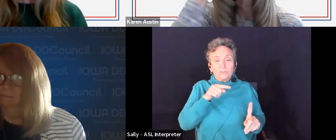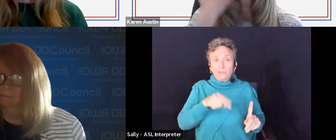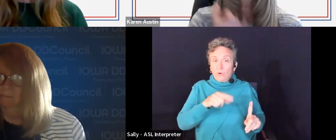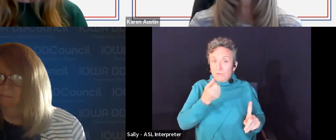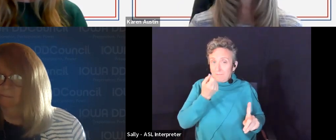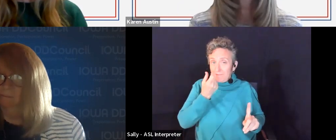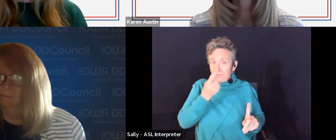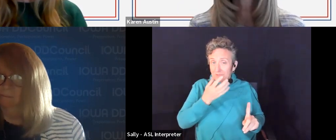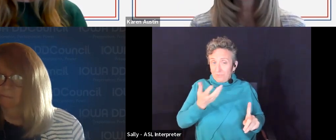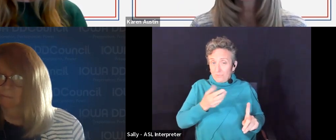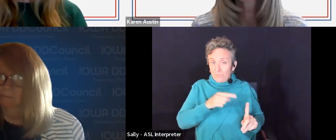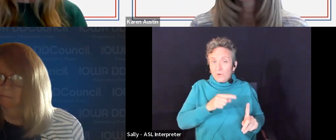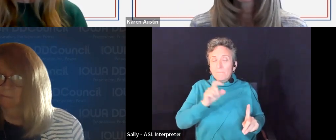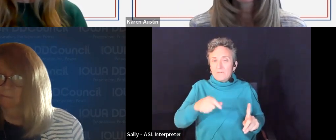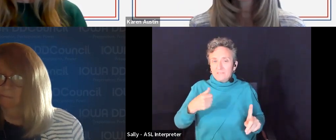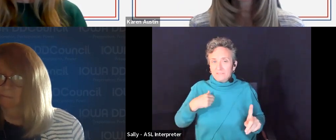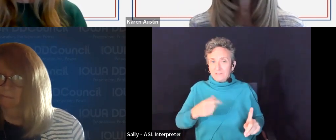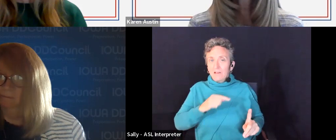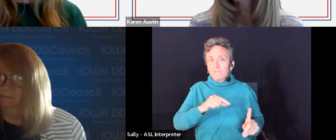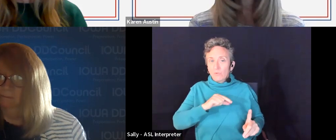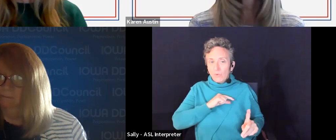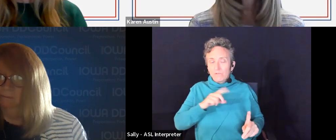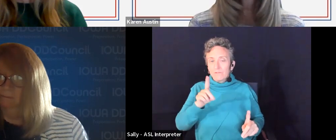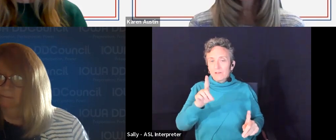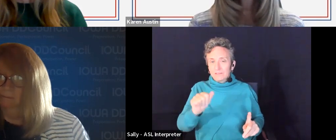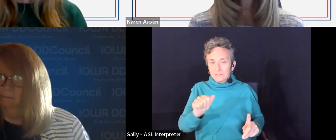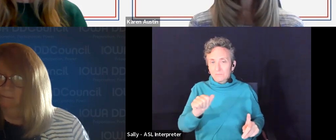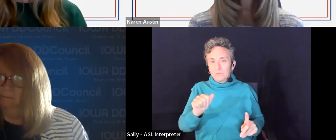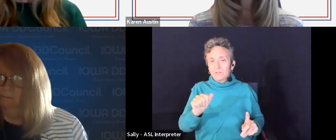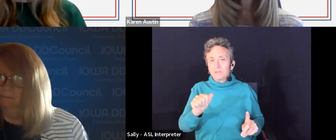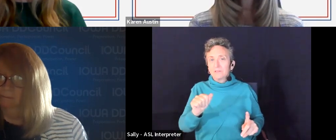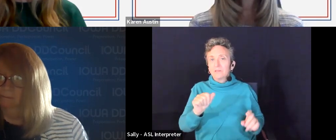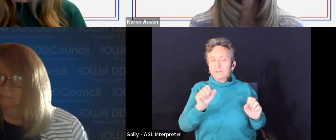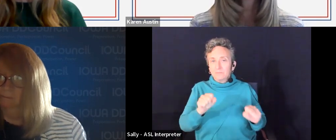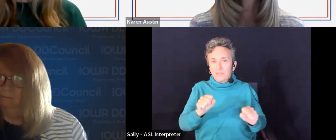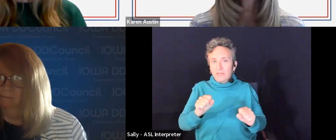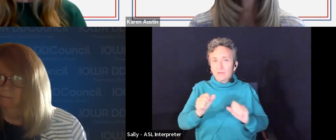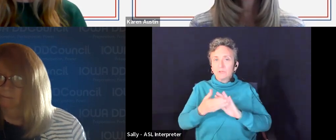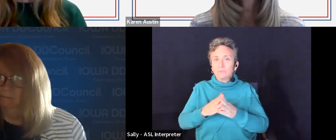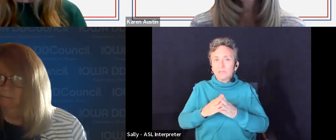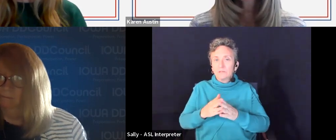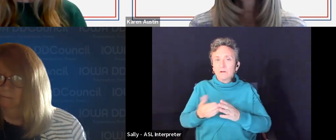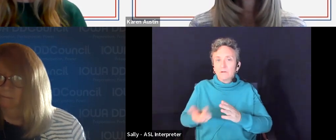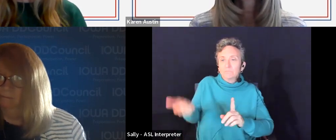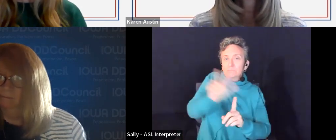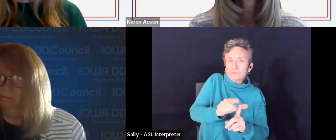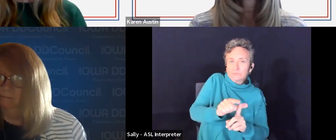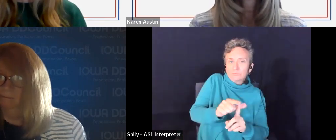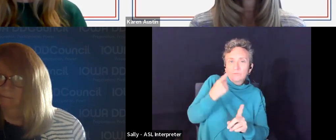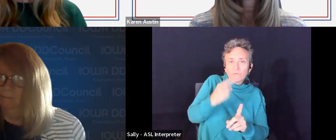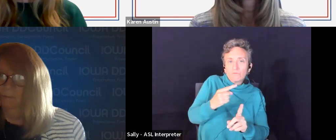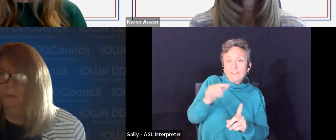that they do have to have a qualifying disability to be able to be that successor beneficiary.